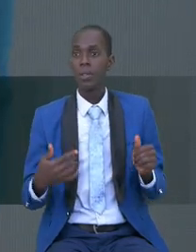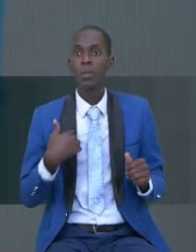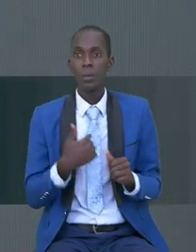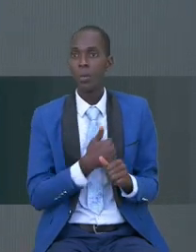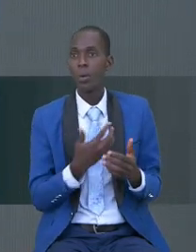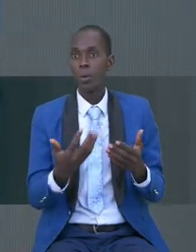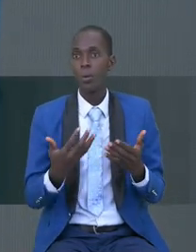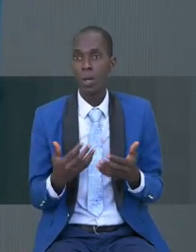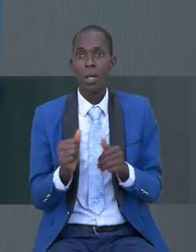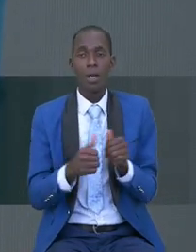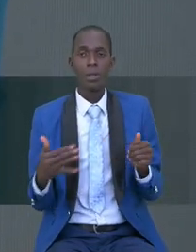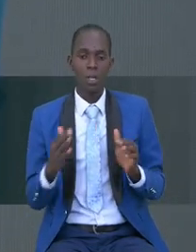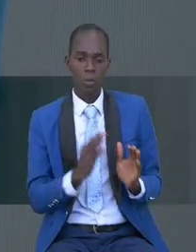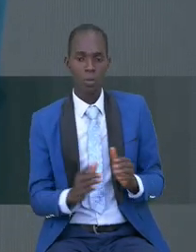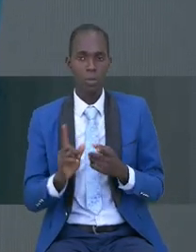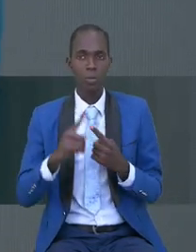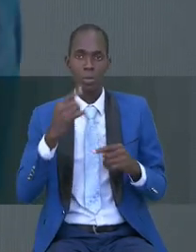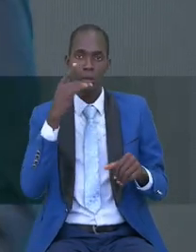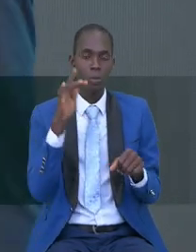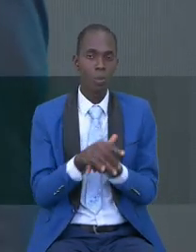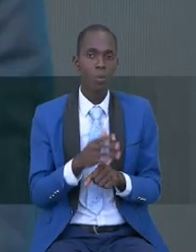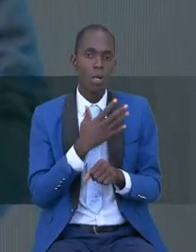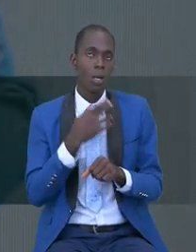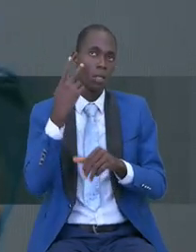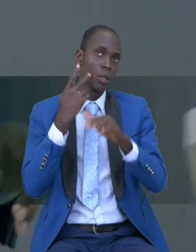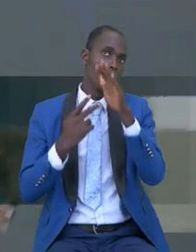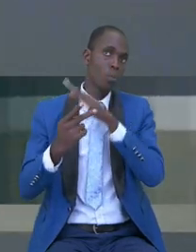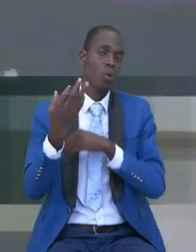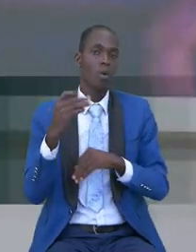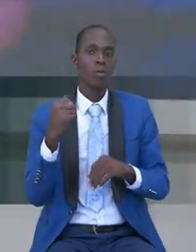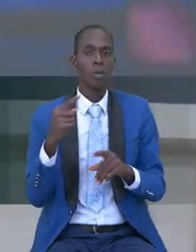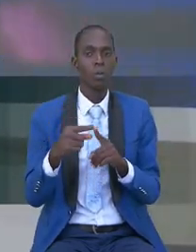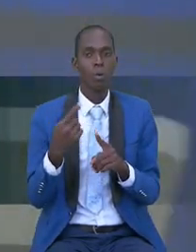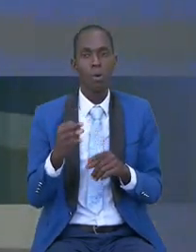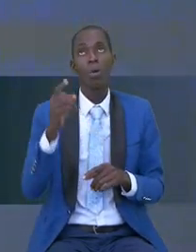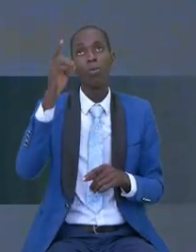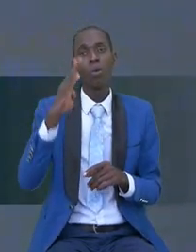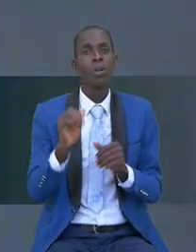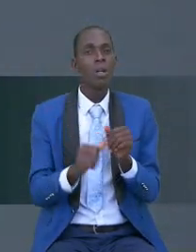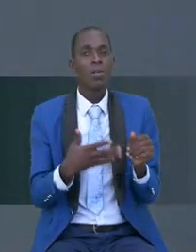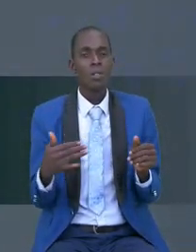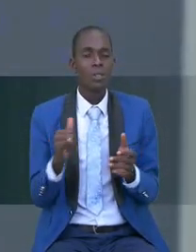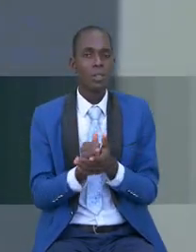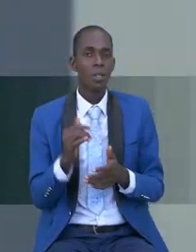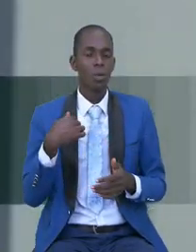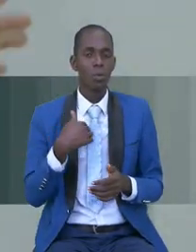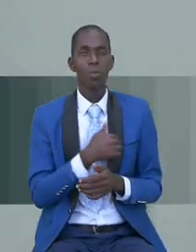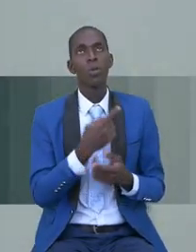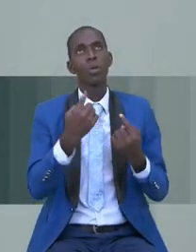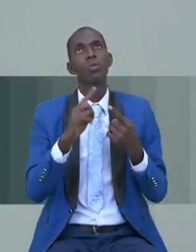everything according to the promise and the prophecy of the word of God, everything that we come to say,